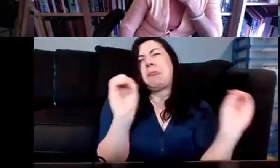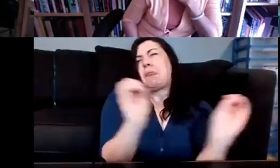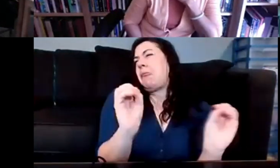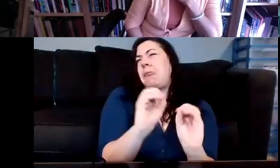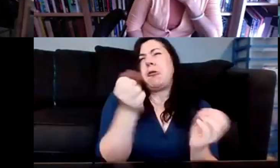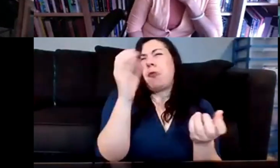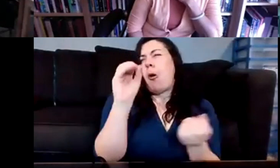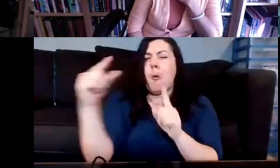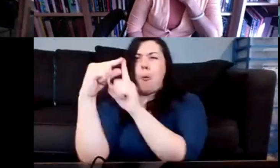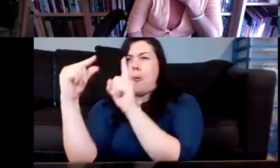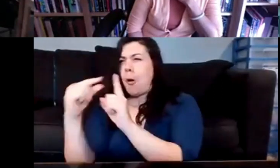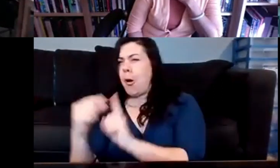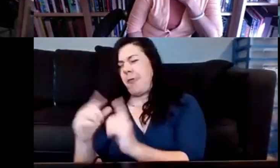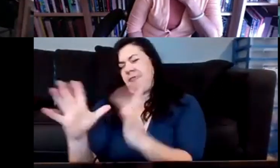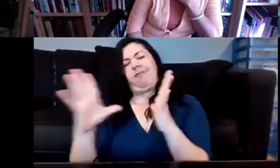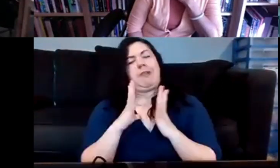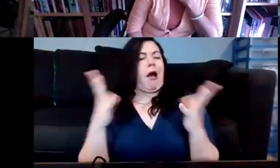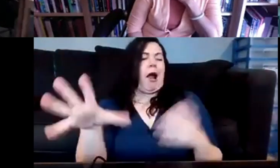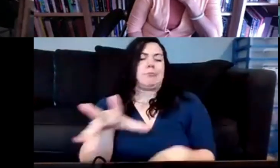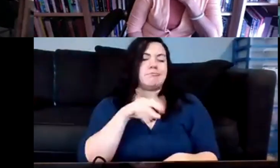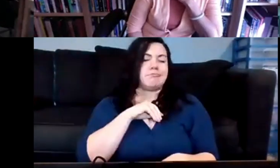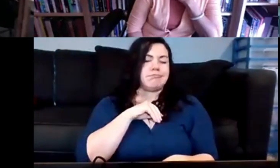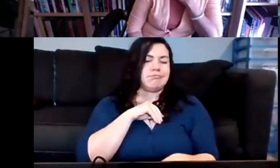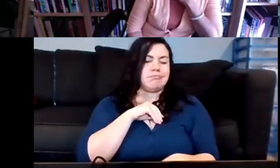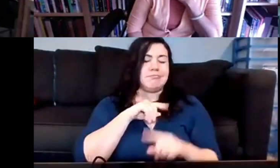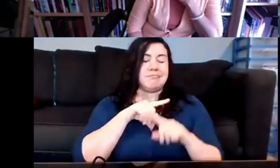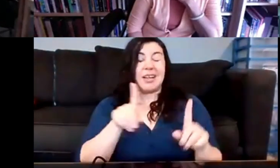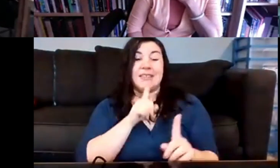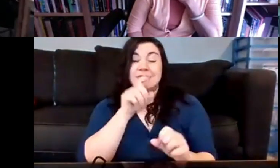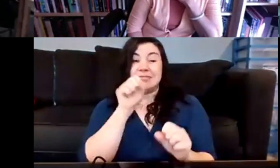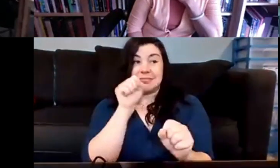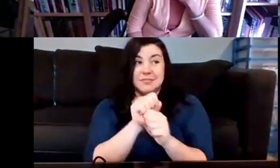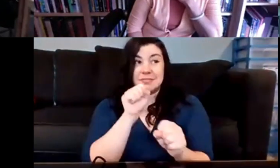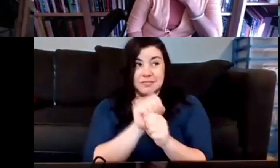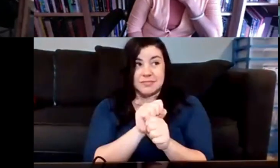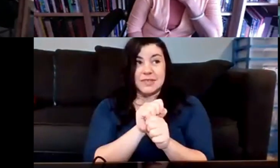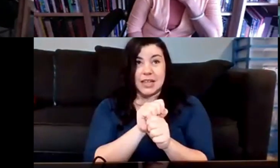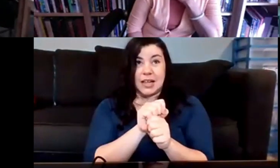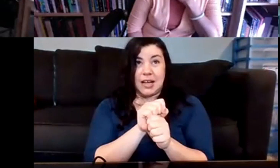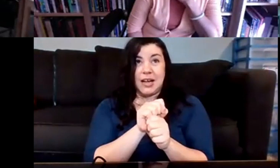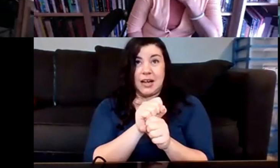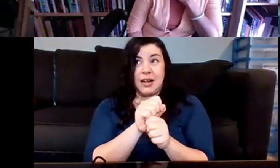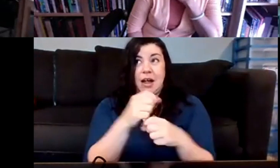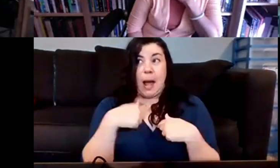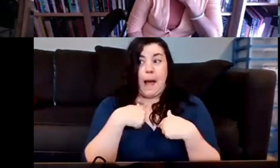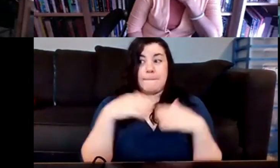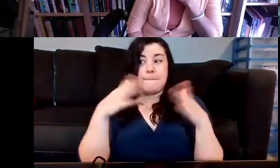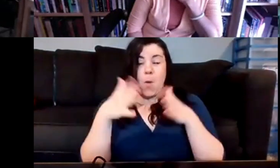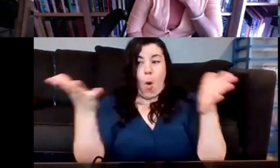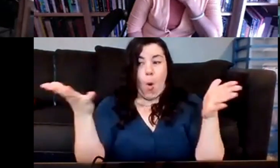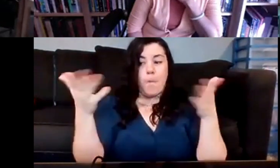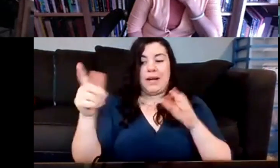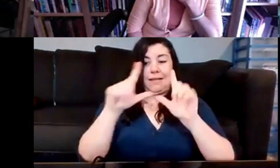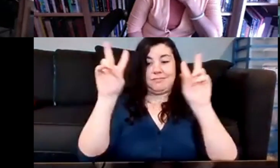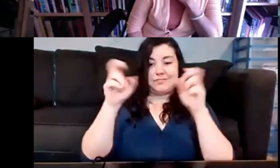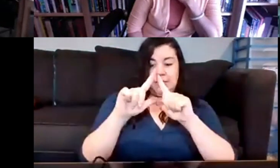violence isn't being produced, right? But there is, it's one of the reasons that I opened making the comments about violent language, is